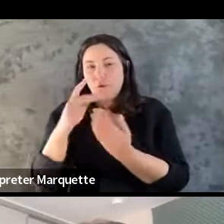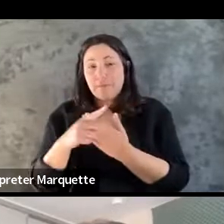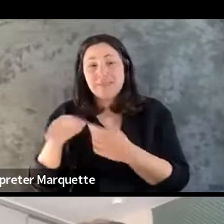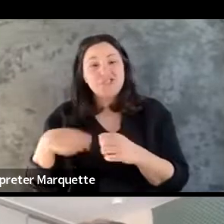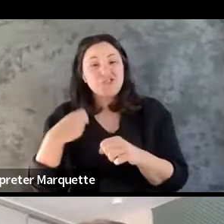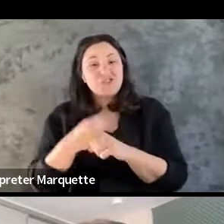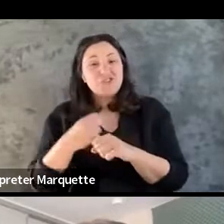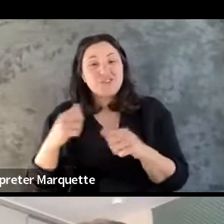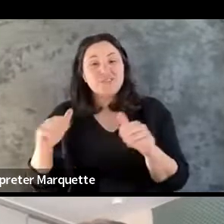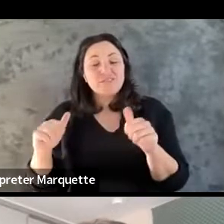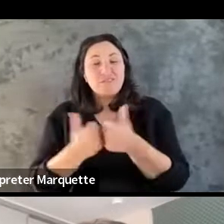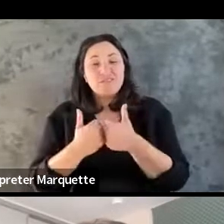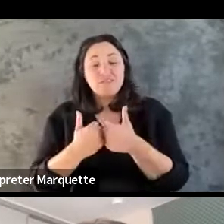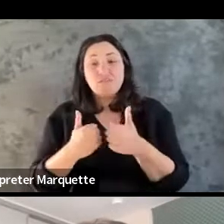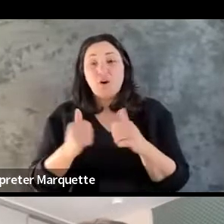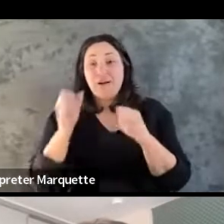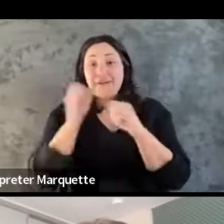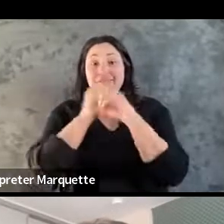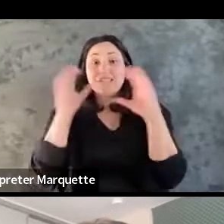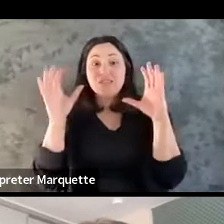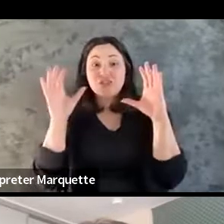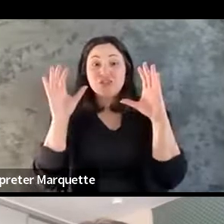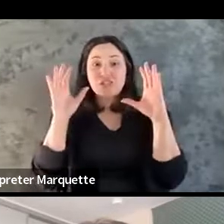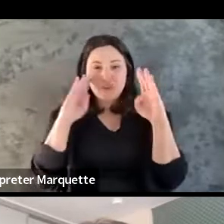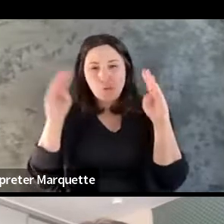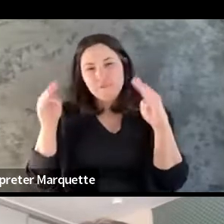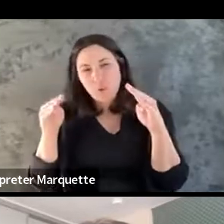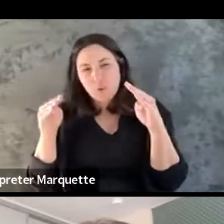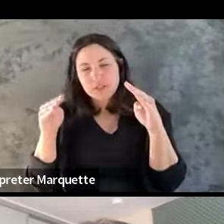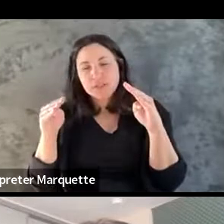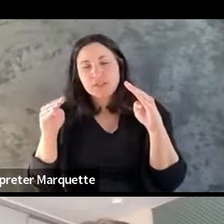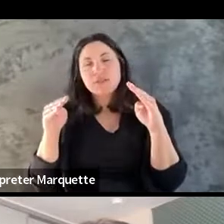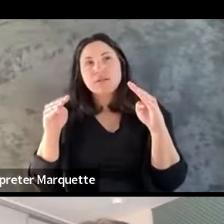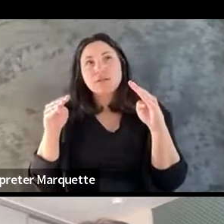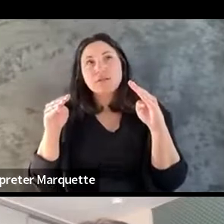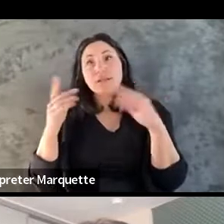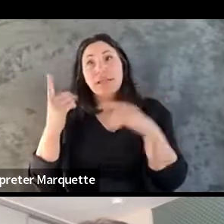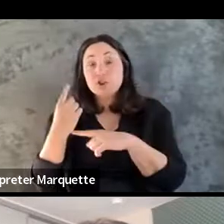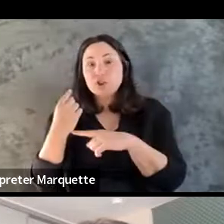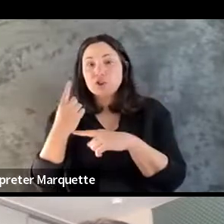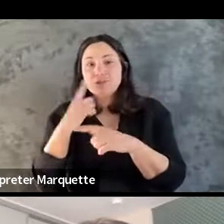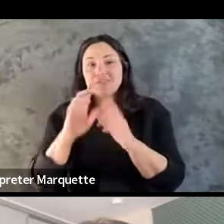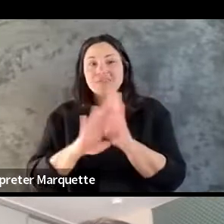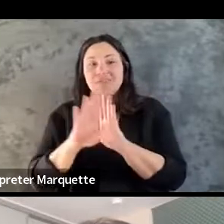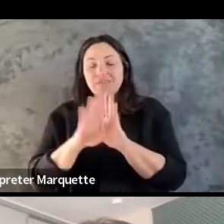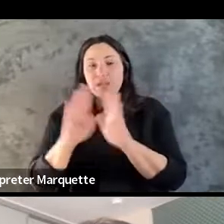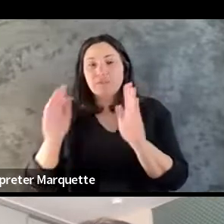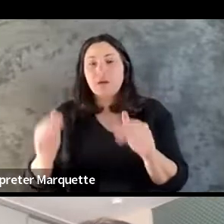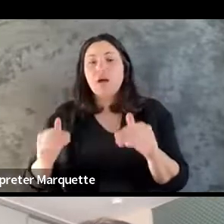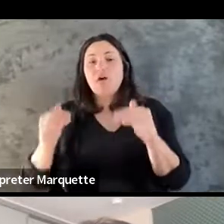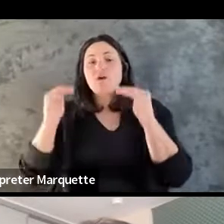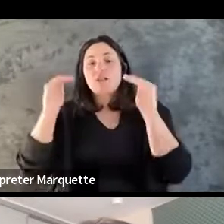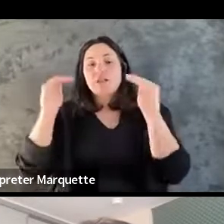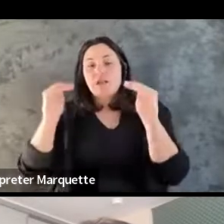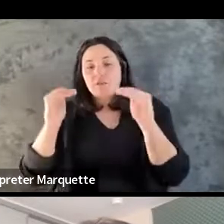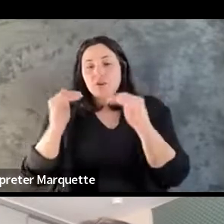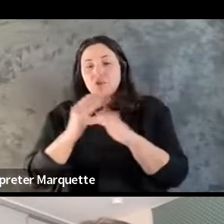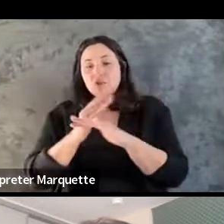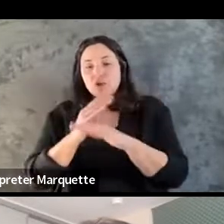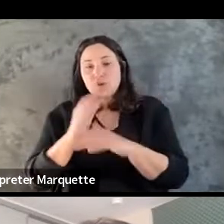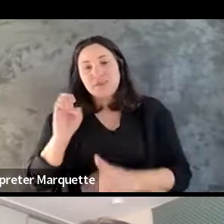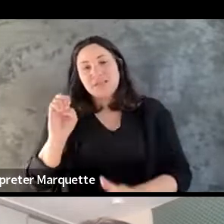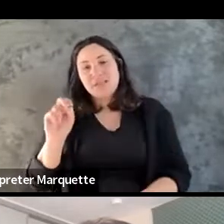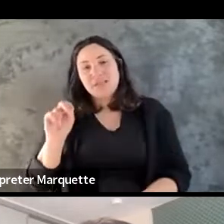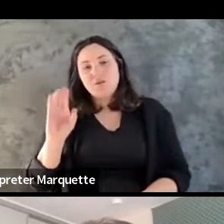challenging year. Our vision and our focus was last year was to develop a higher level German enrichment